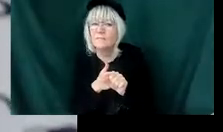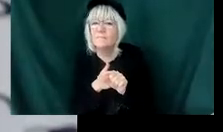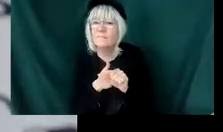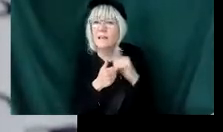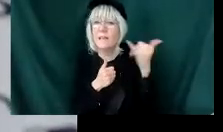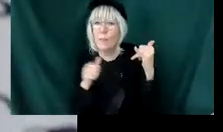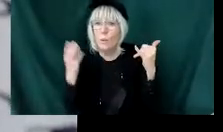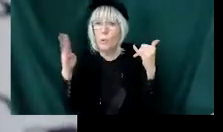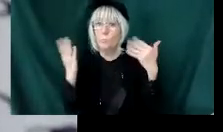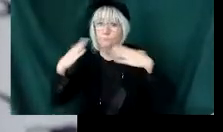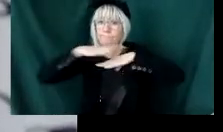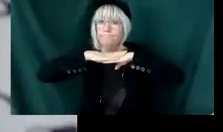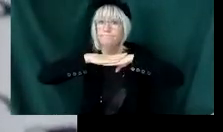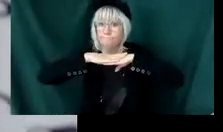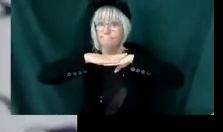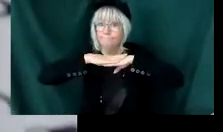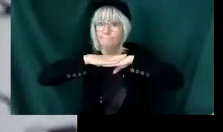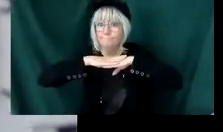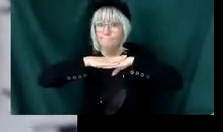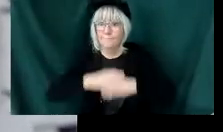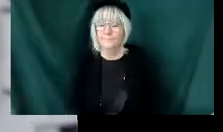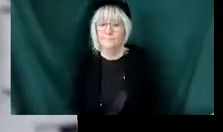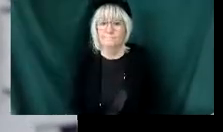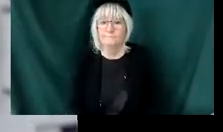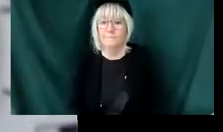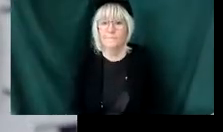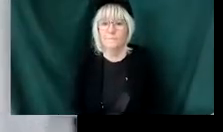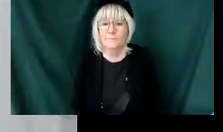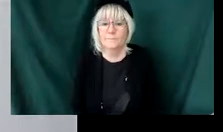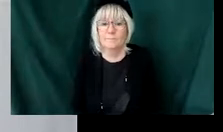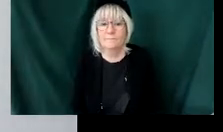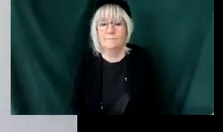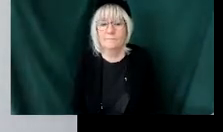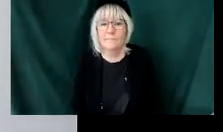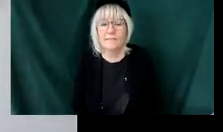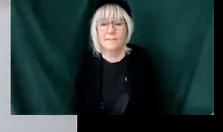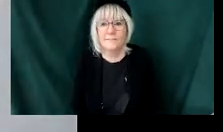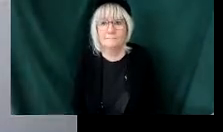2 colors sitting together in the same place. Okay?